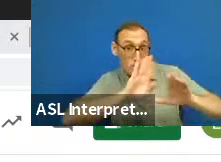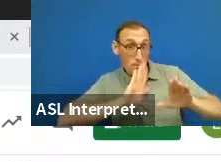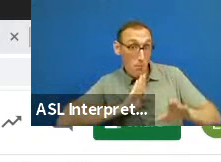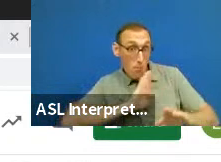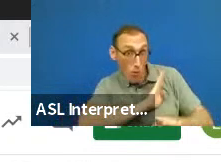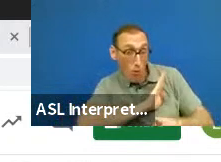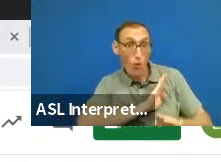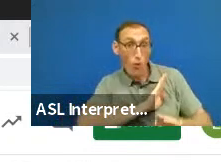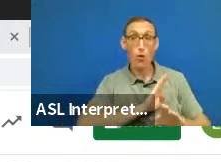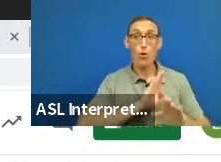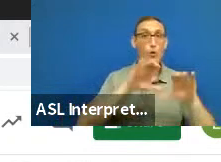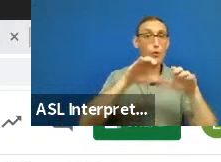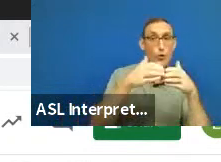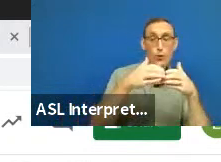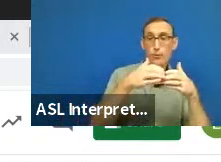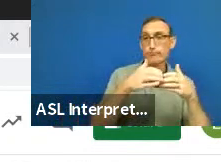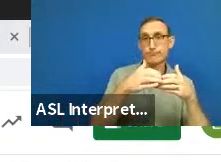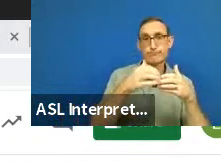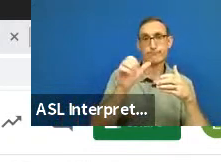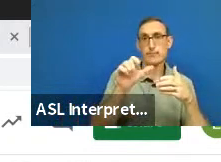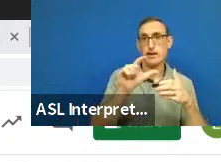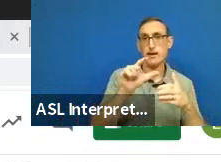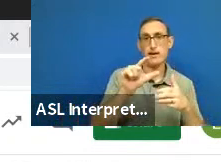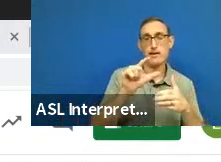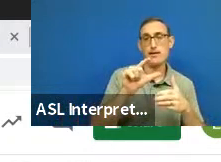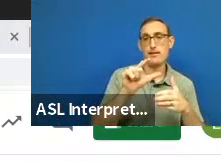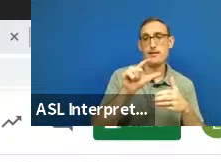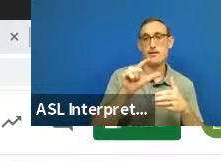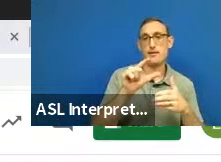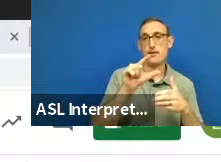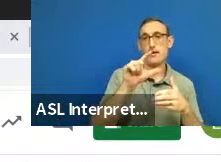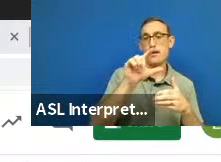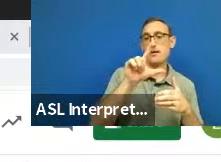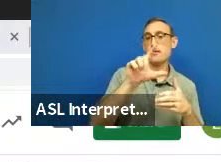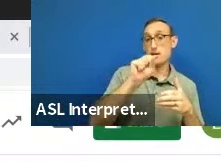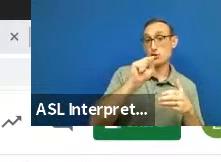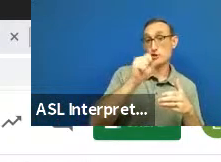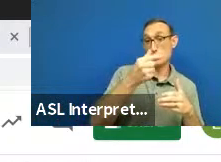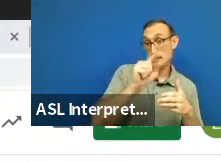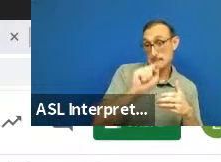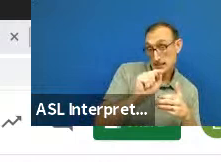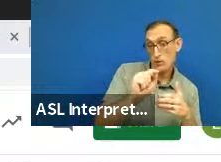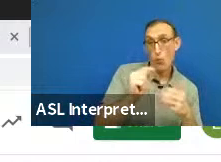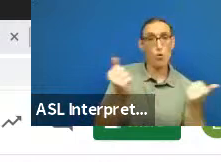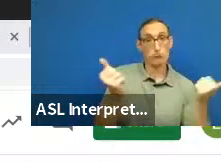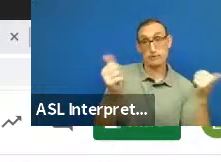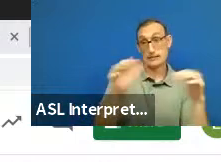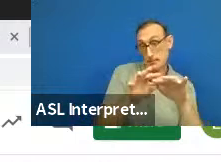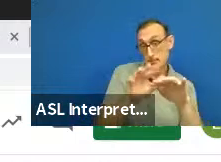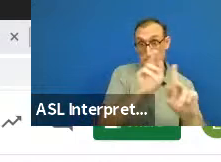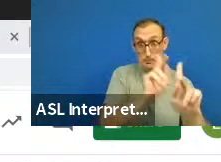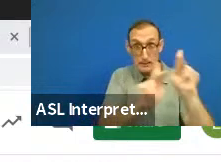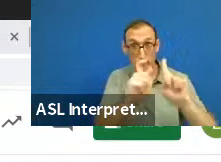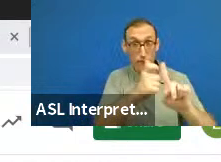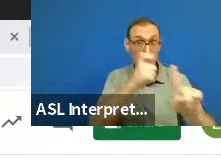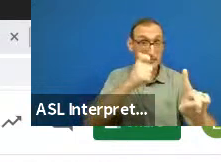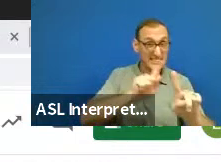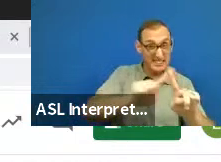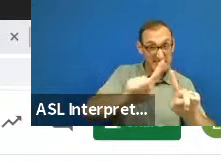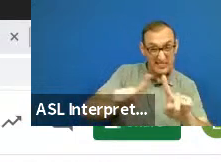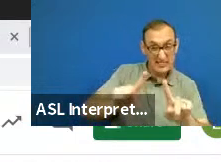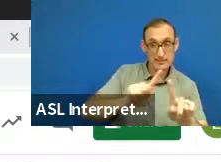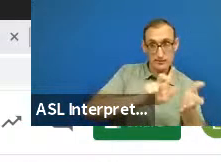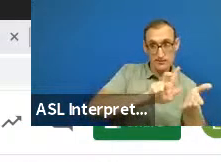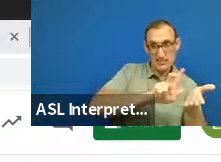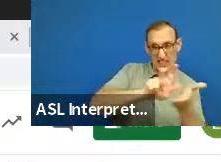a group of LSUTs, if it's an assembly of people from different stakeholder groups that we